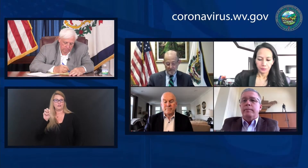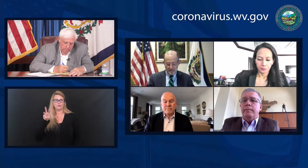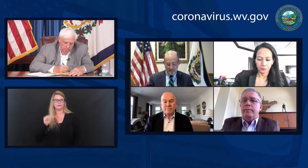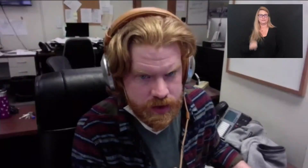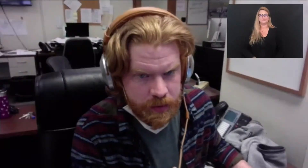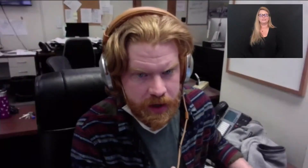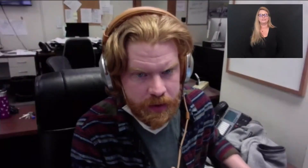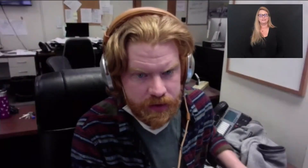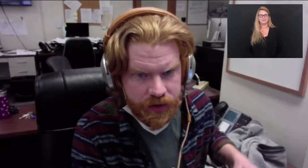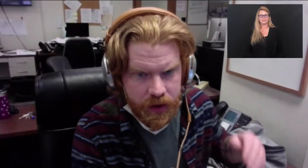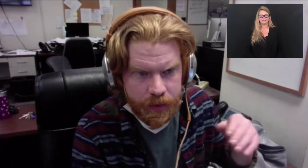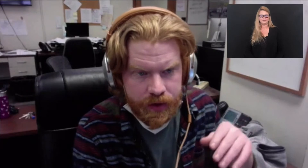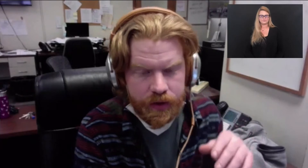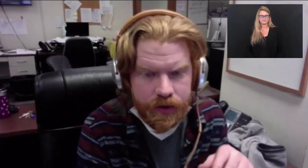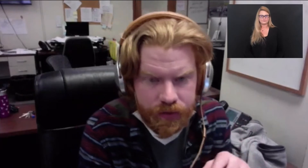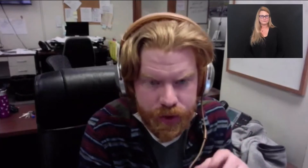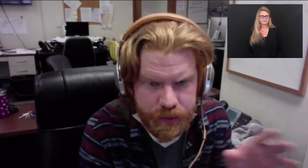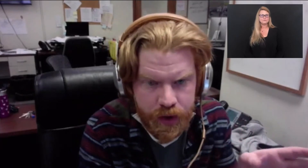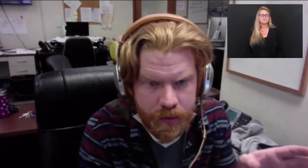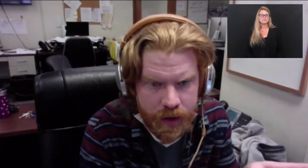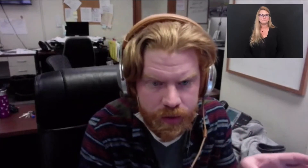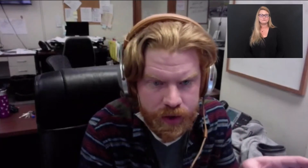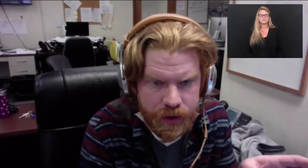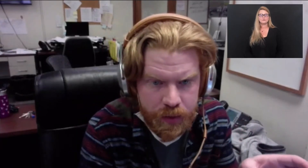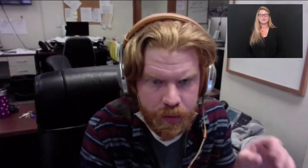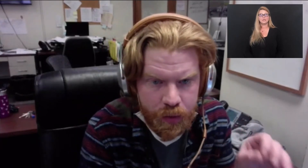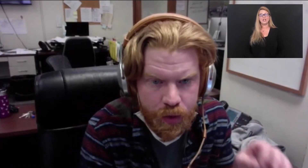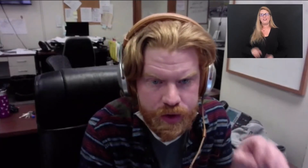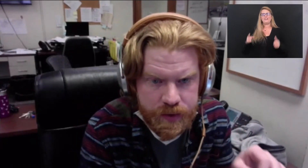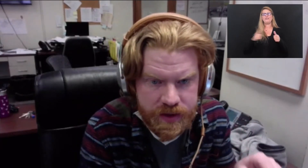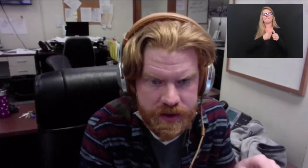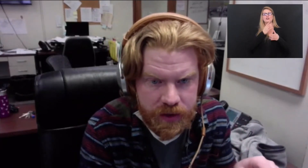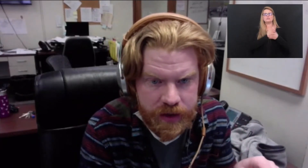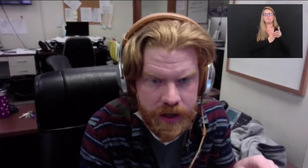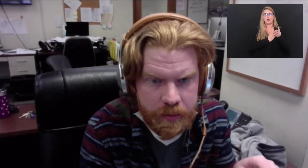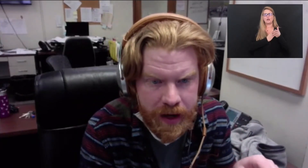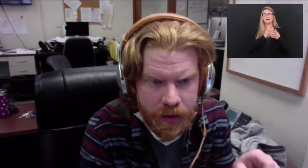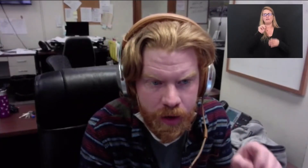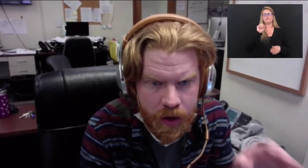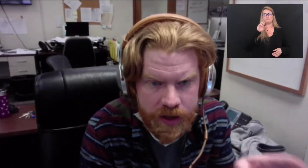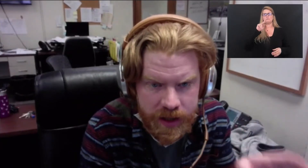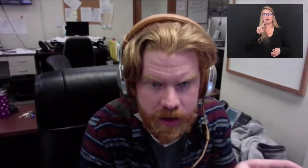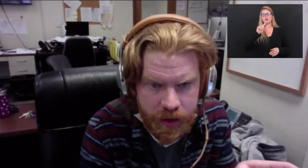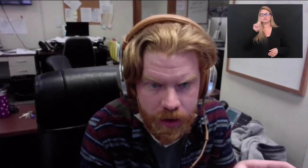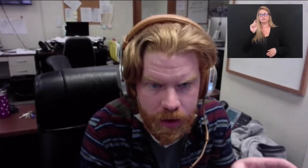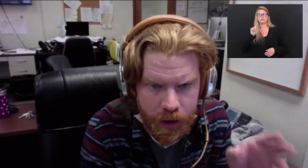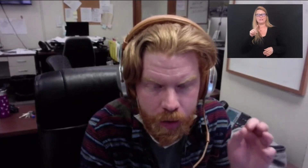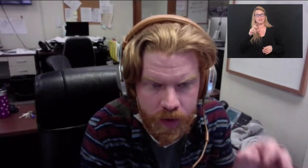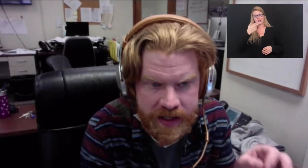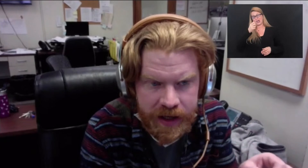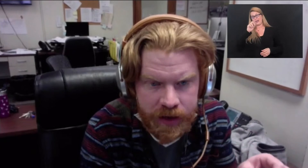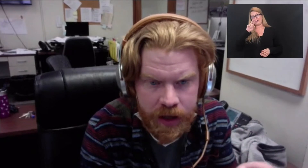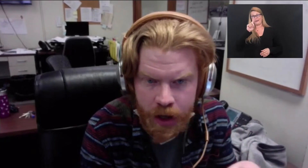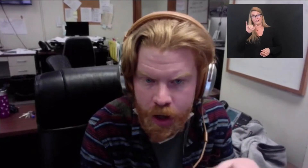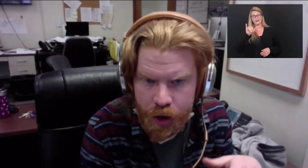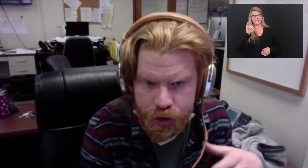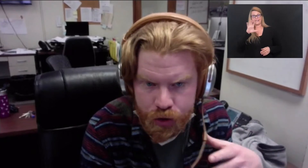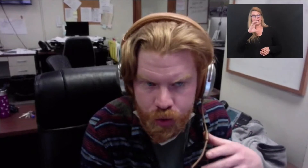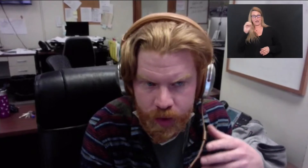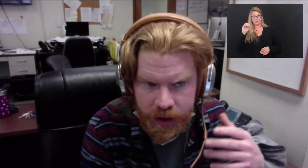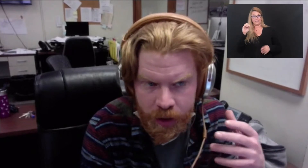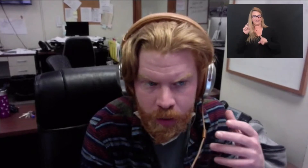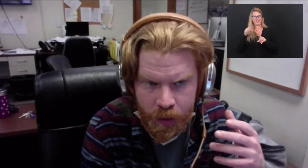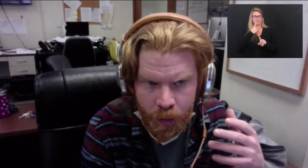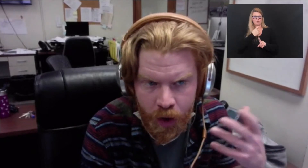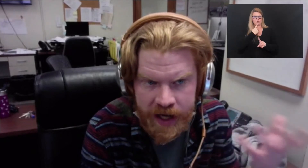Young with WV News. I want to follow up on the first part of Mark's question, but more specifically about Hardee County, our red county.